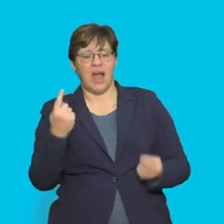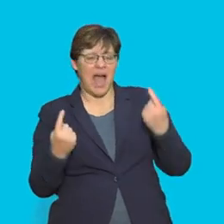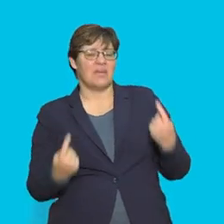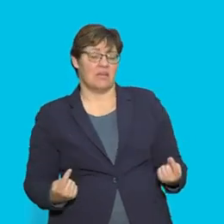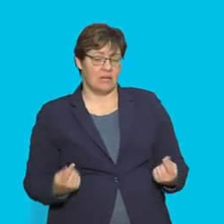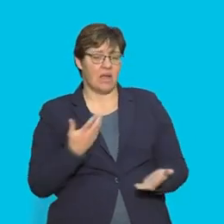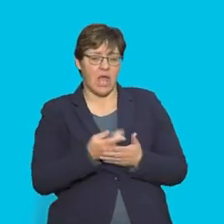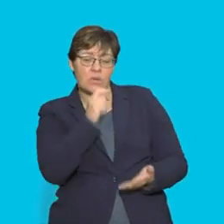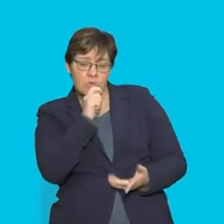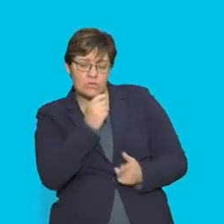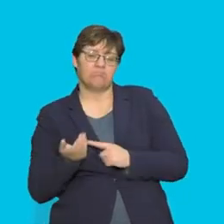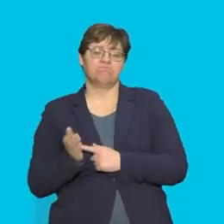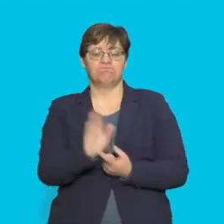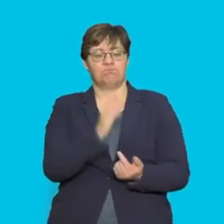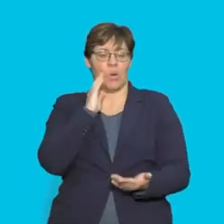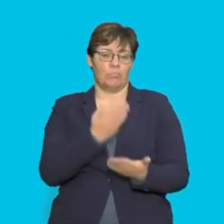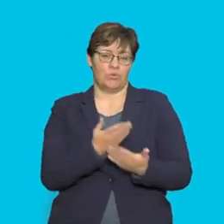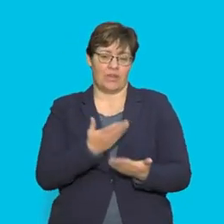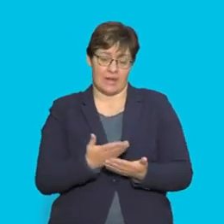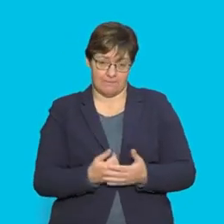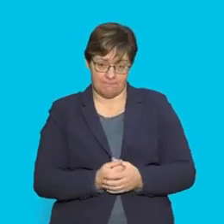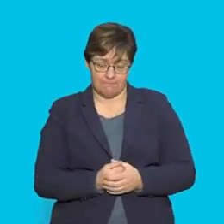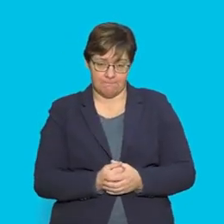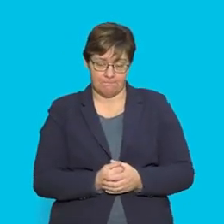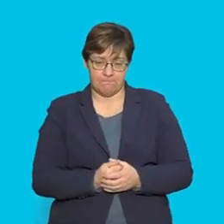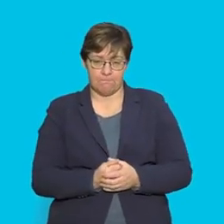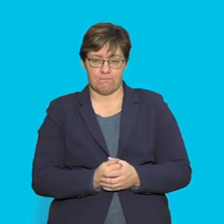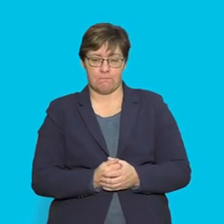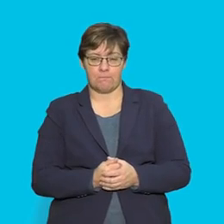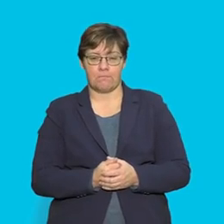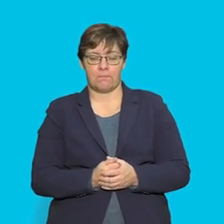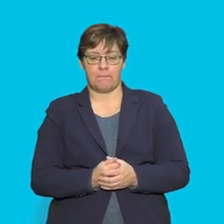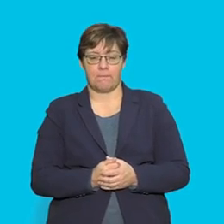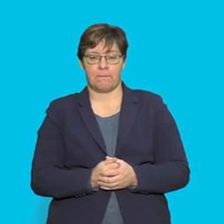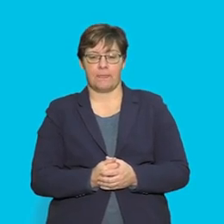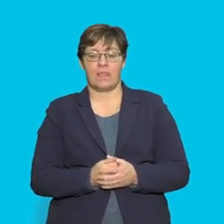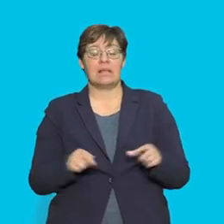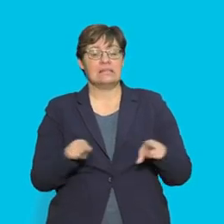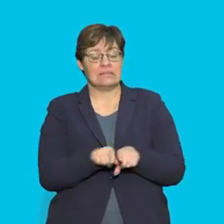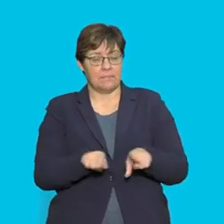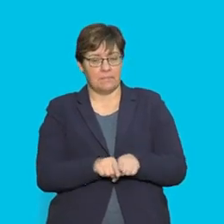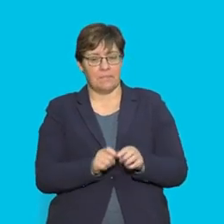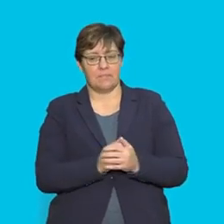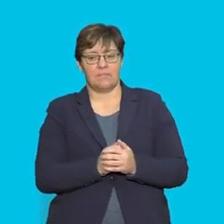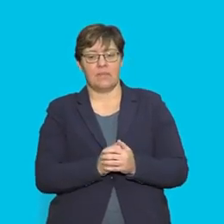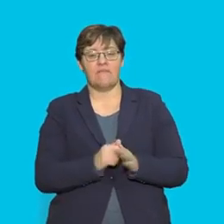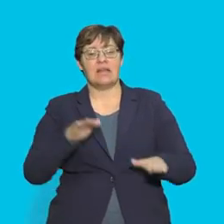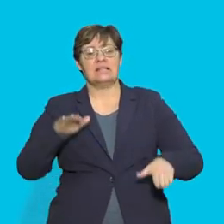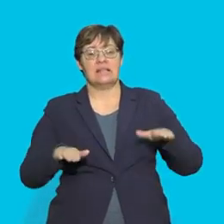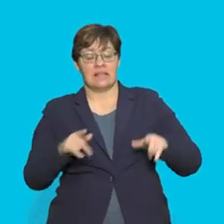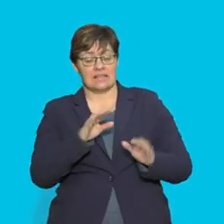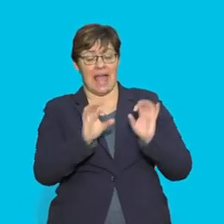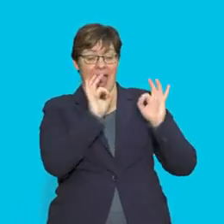you can use either one of the four conditions of congruence. And then remember as well, we also have